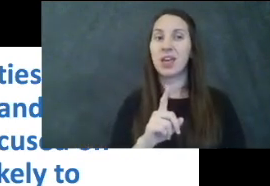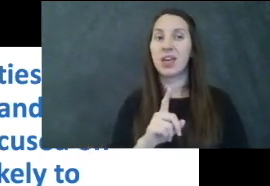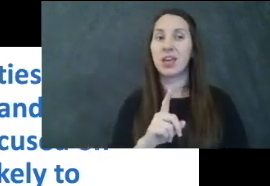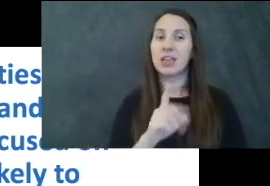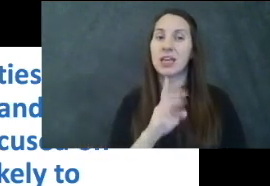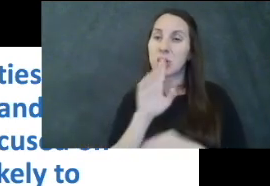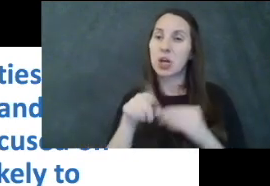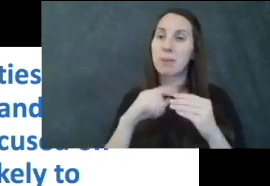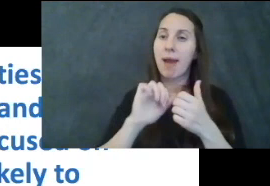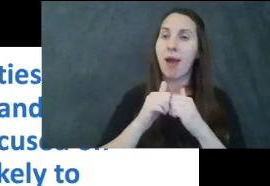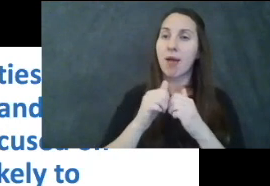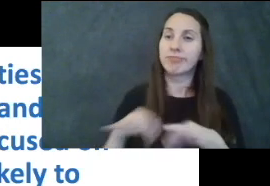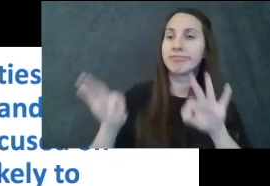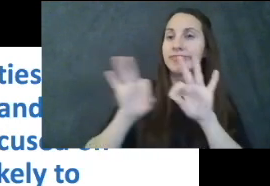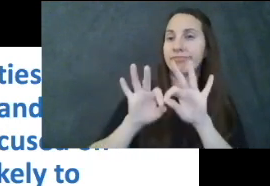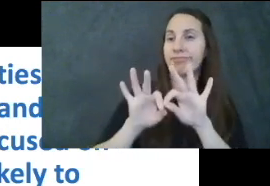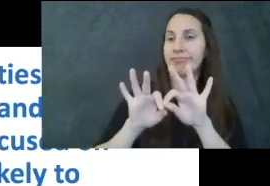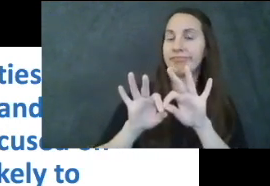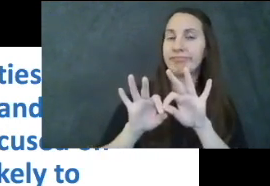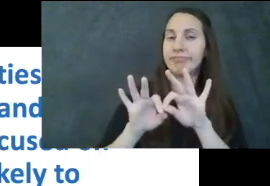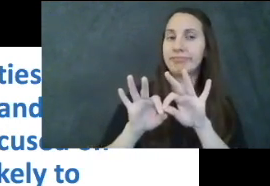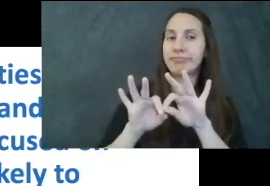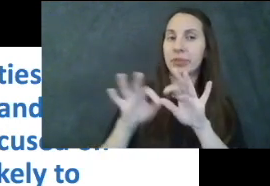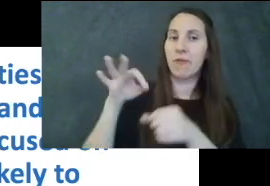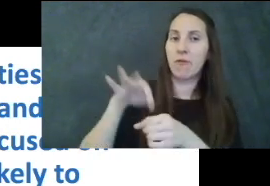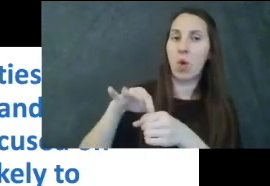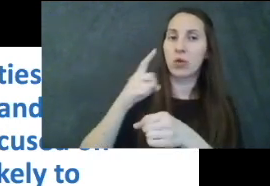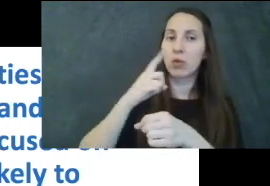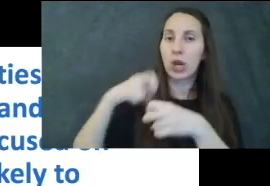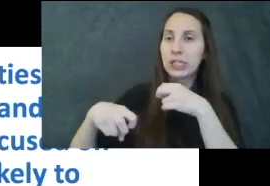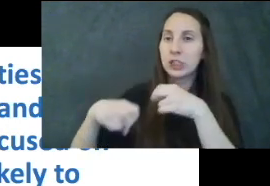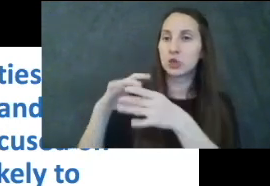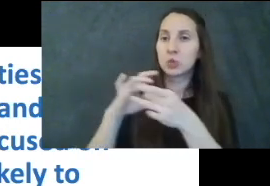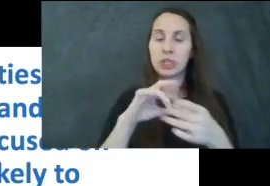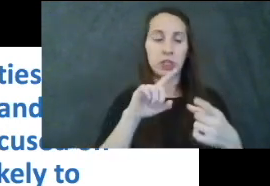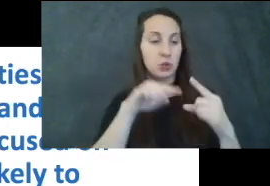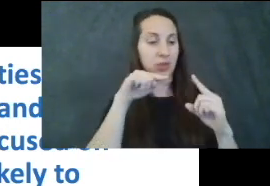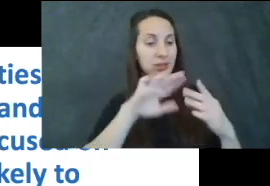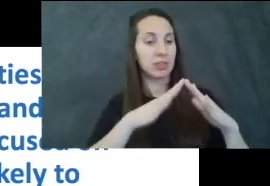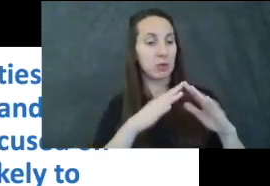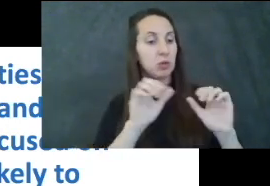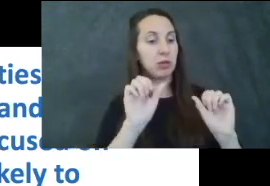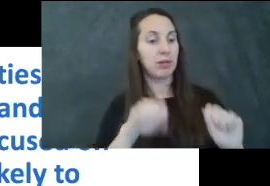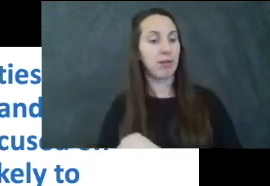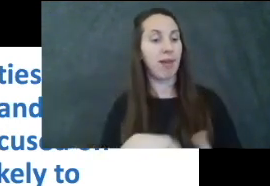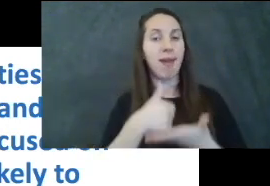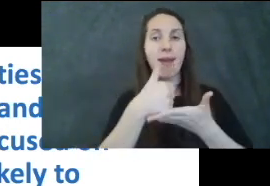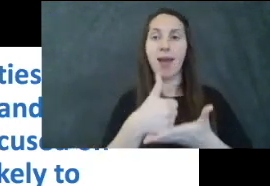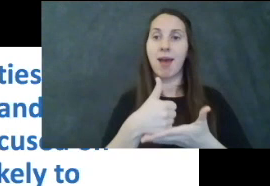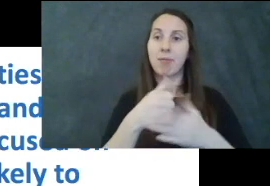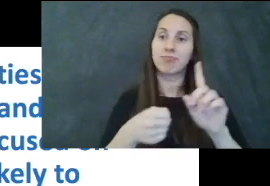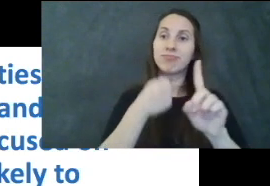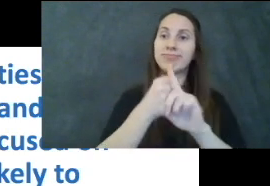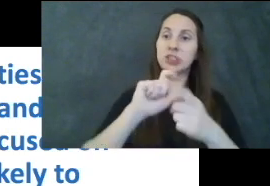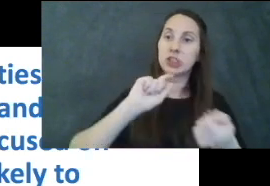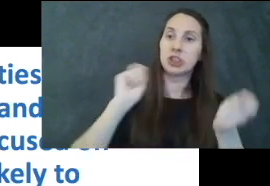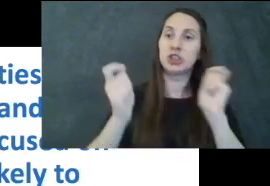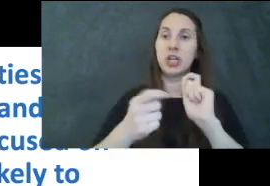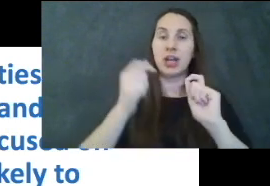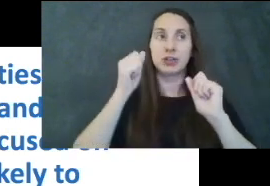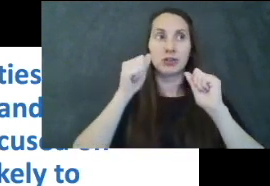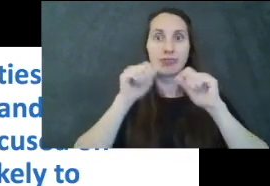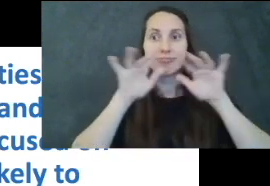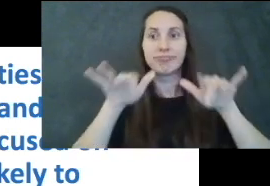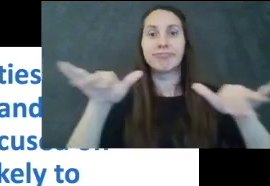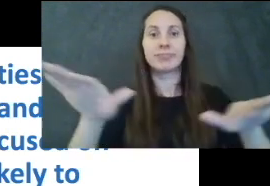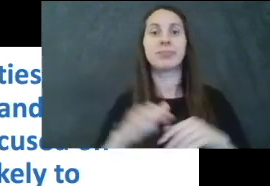important voting on issues important to this community can bring about change. Individual issues, it's going to influence my